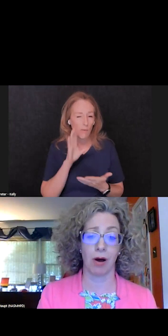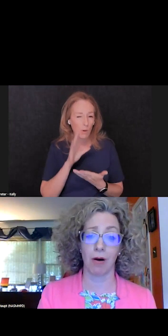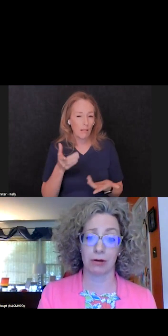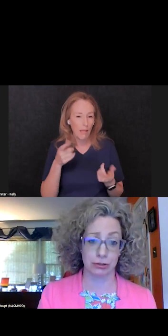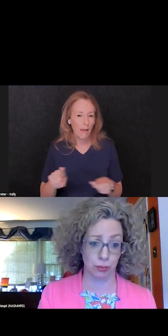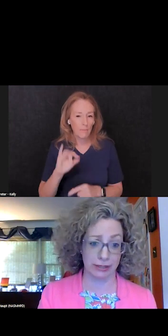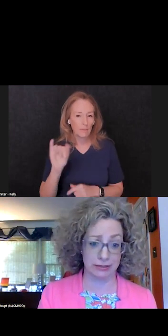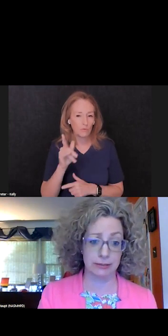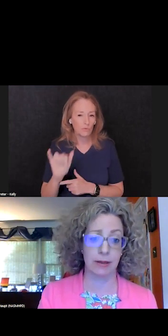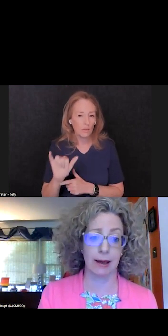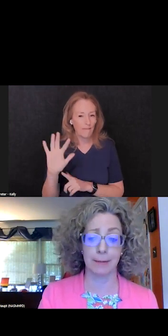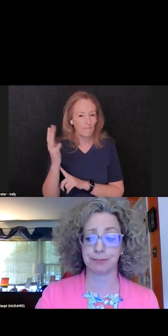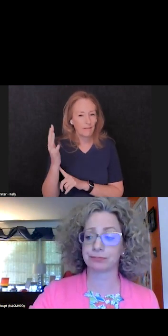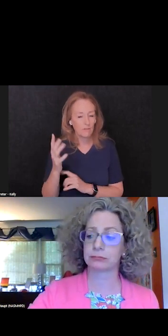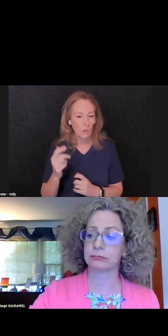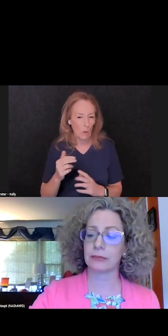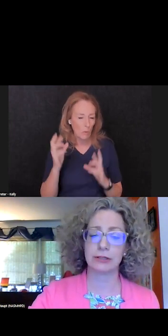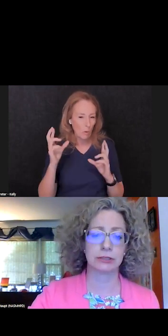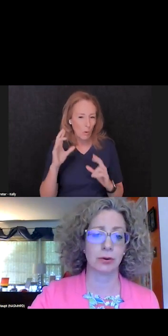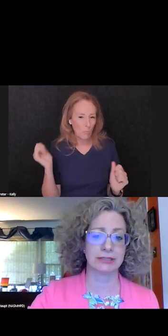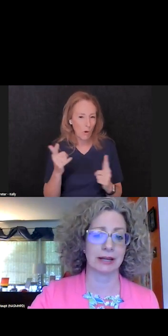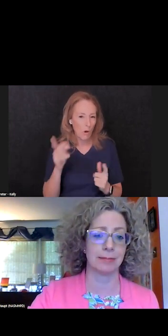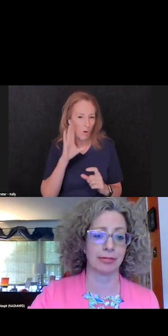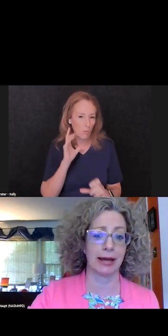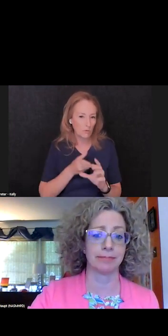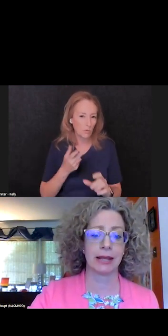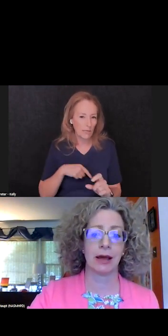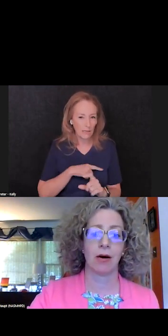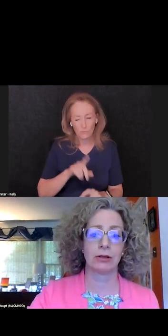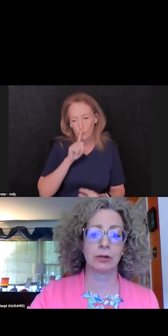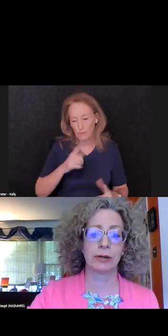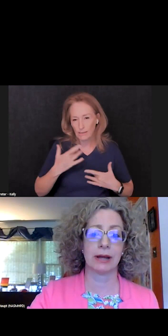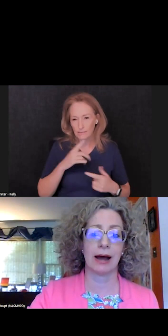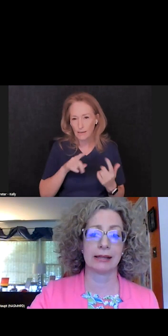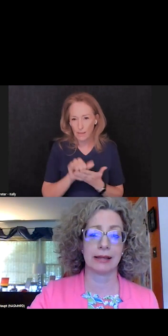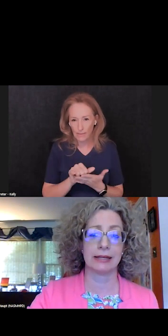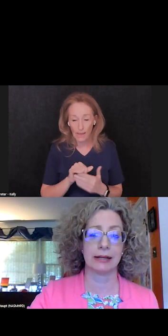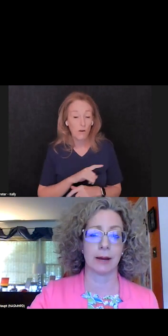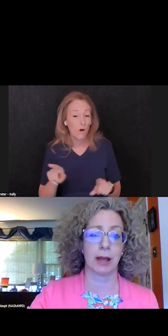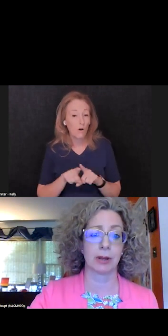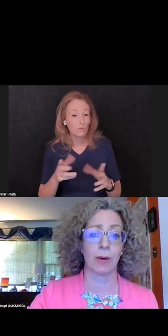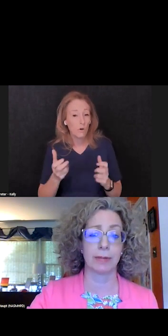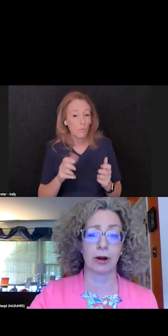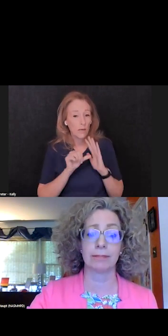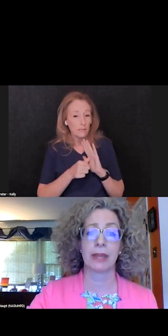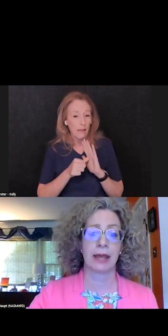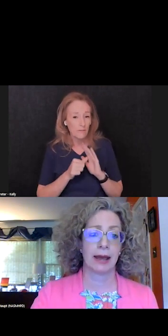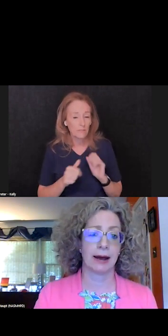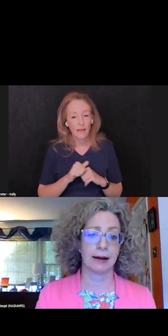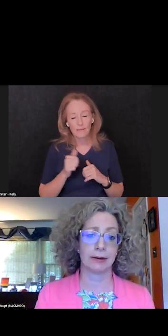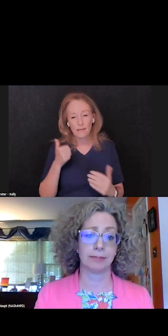hope you all can join us. So excited about that. Also wanted to highlight an upcoming